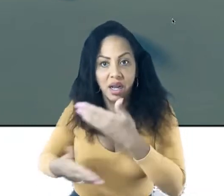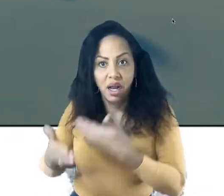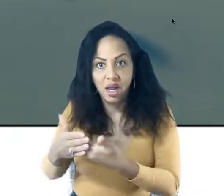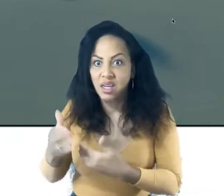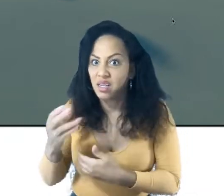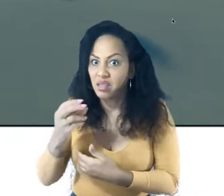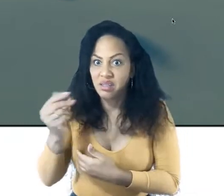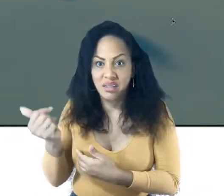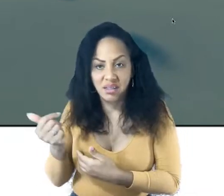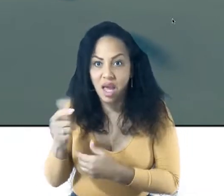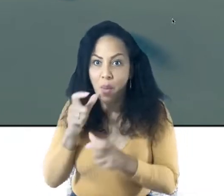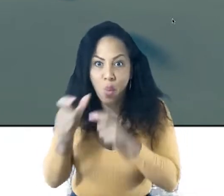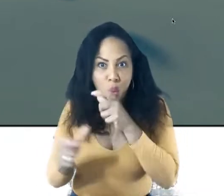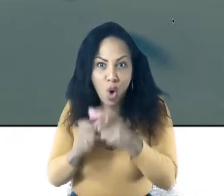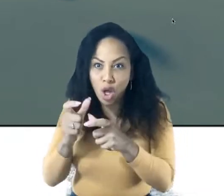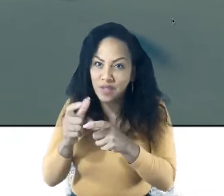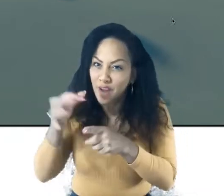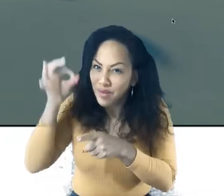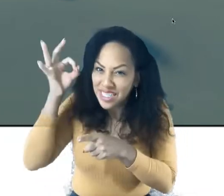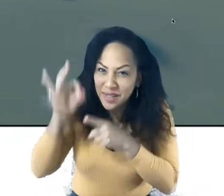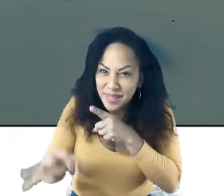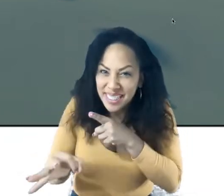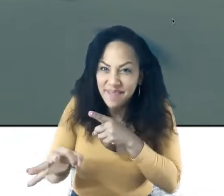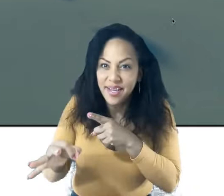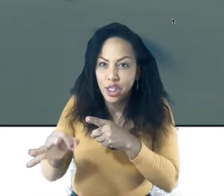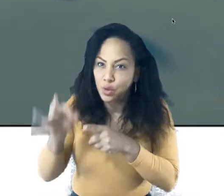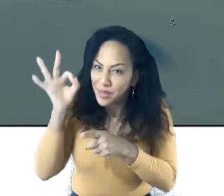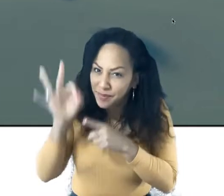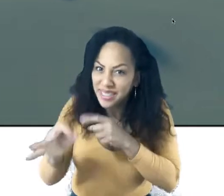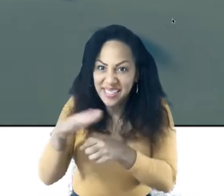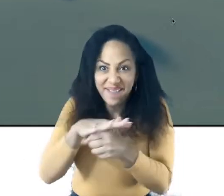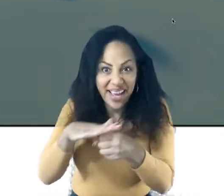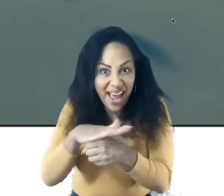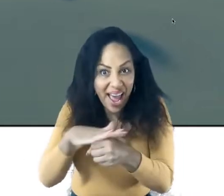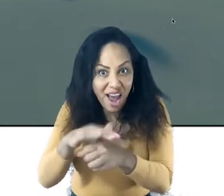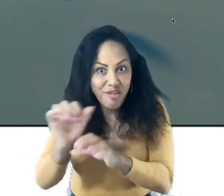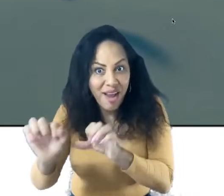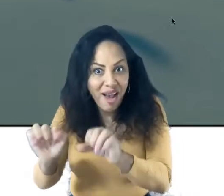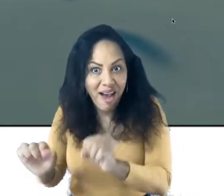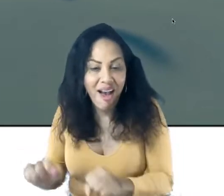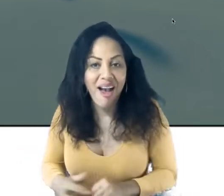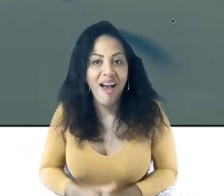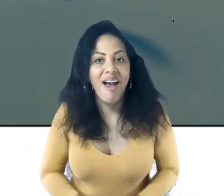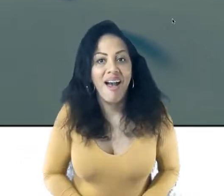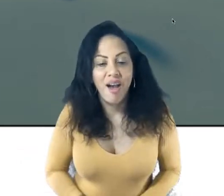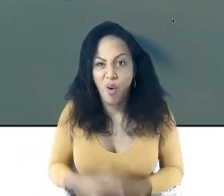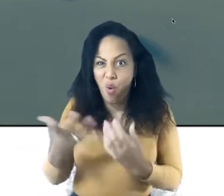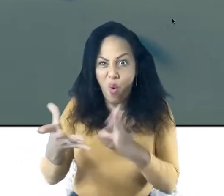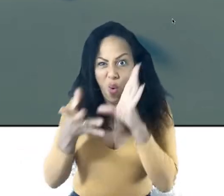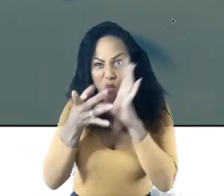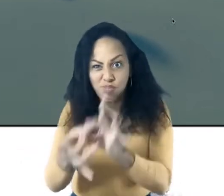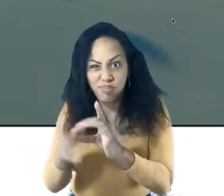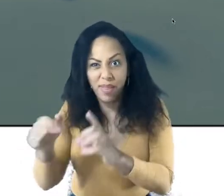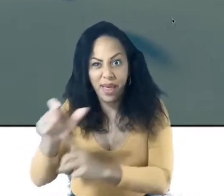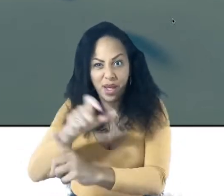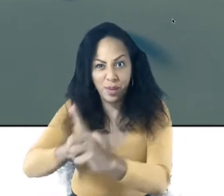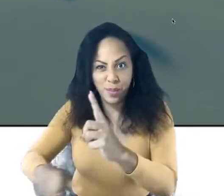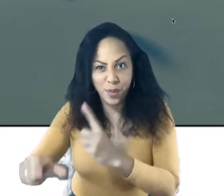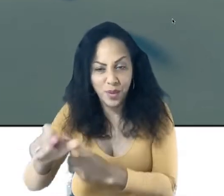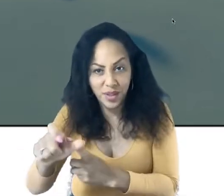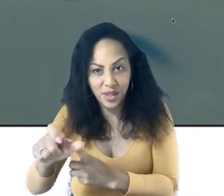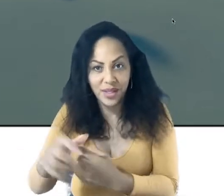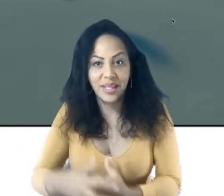interest or communities of industry. And some of the things that I noted, you know, for example, that was my dad speaking. He's talking about